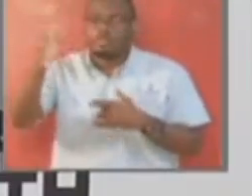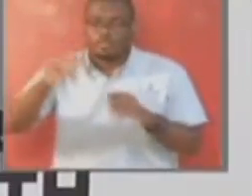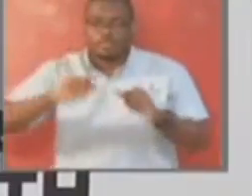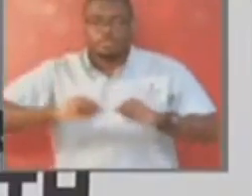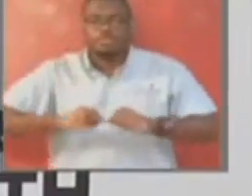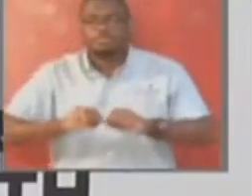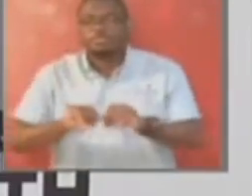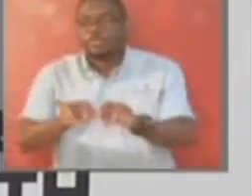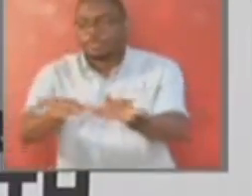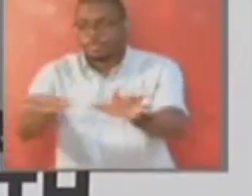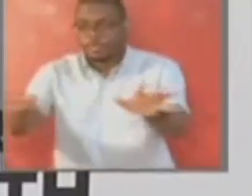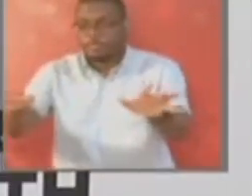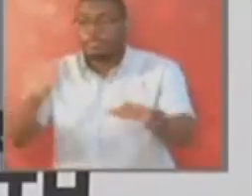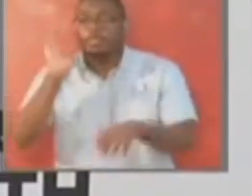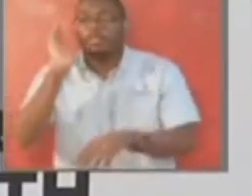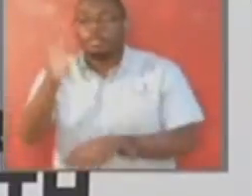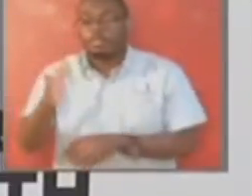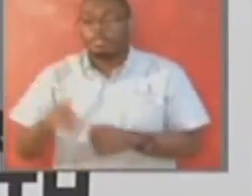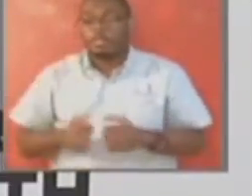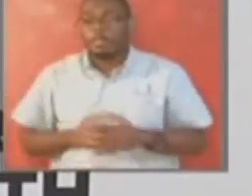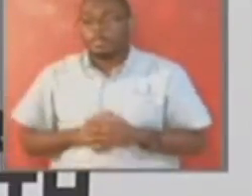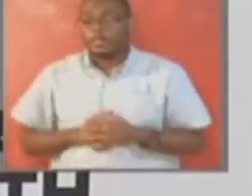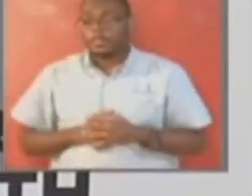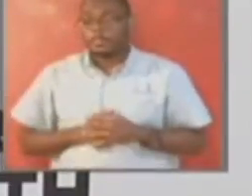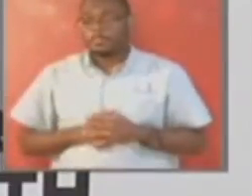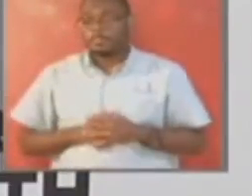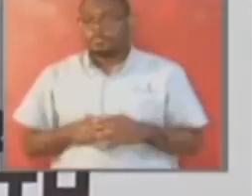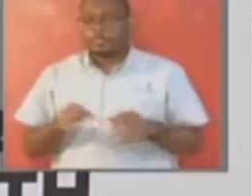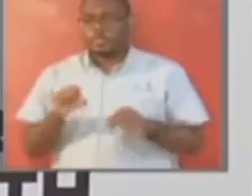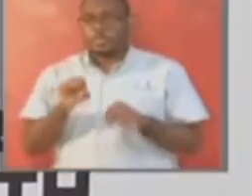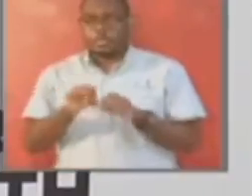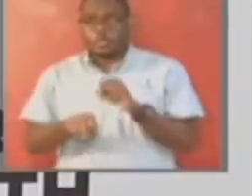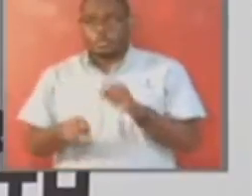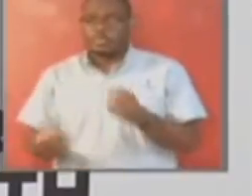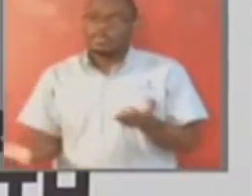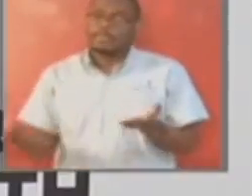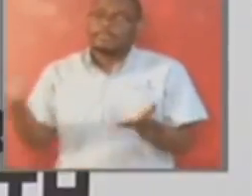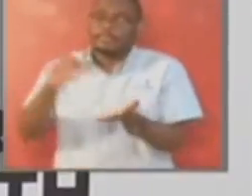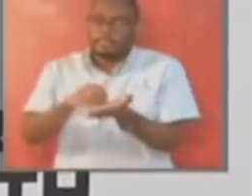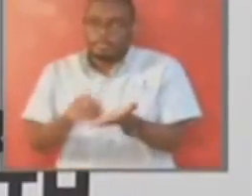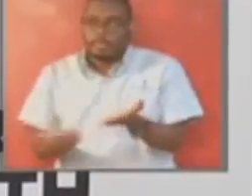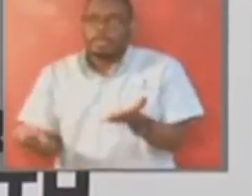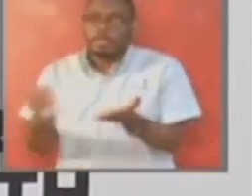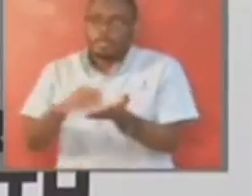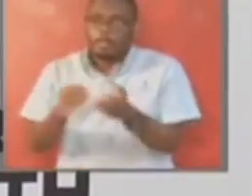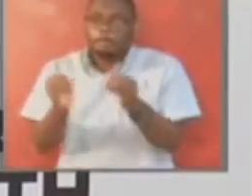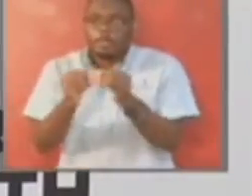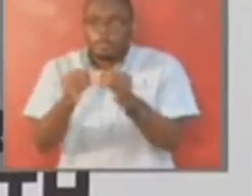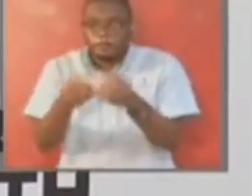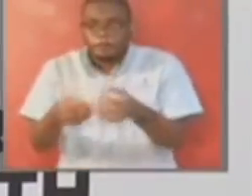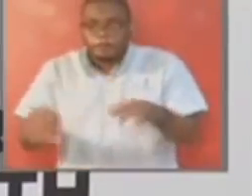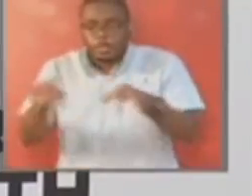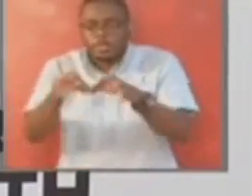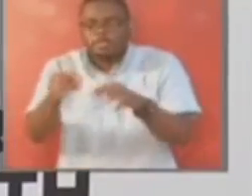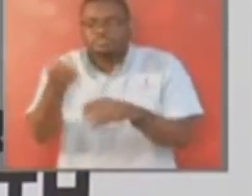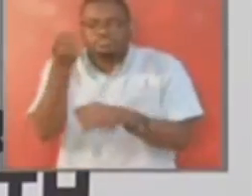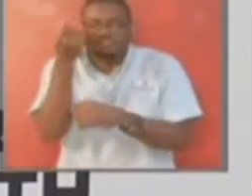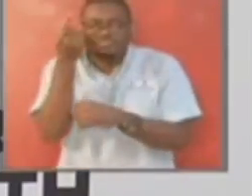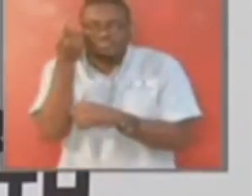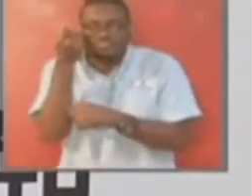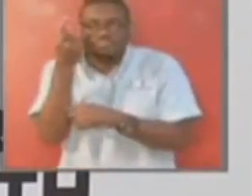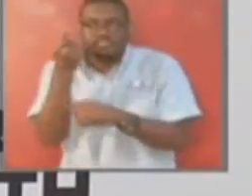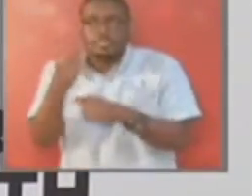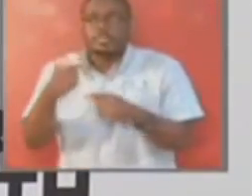it to your family, spread it to your friends. So more so, we are cognizant of the fact that our testing strategy has been